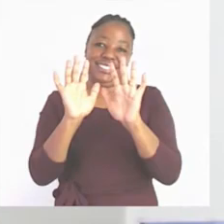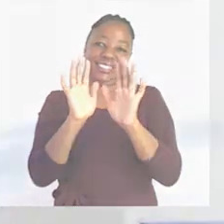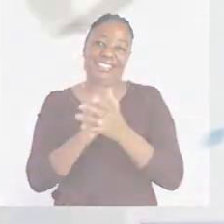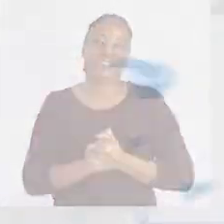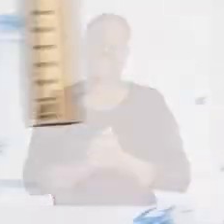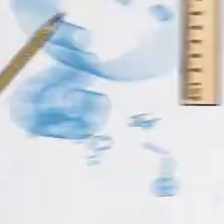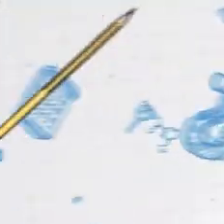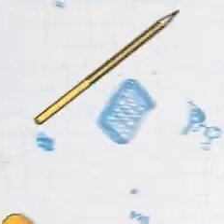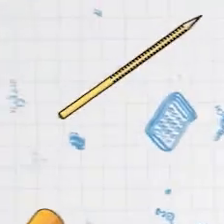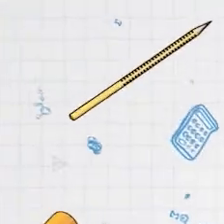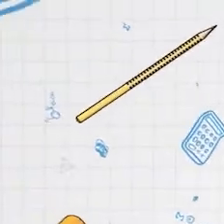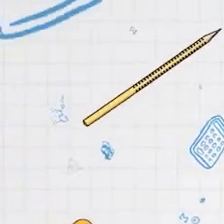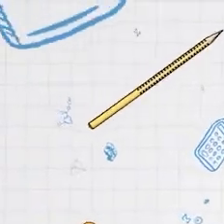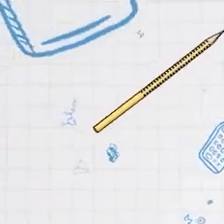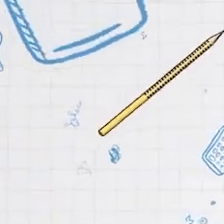bye.